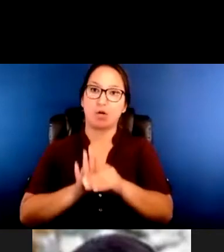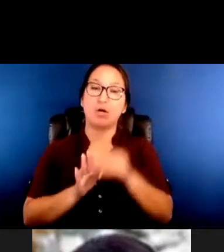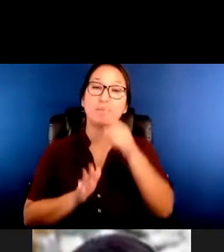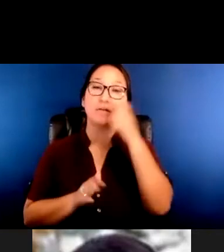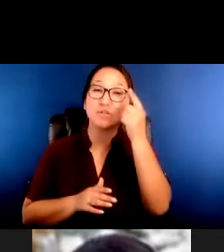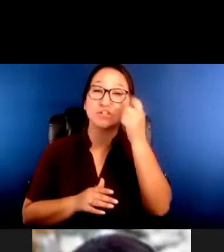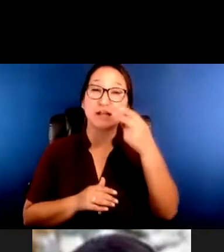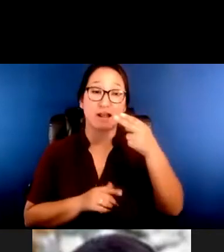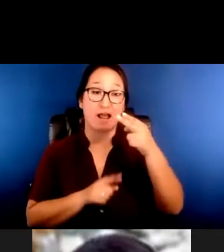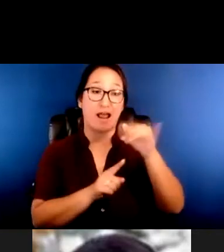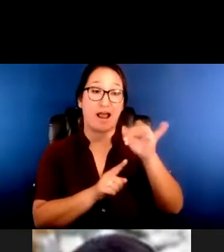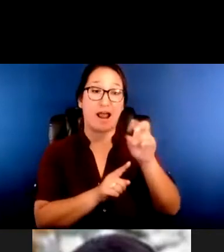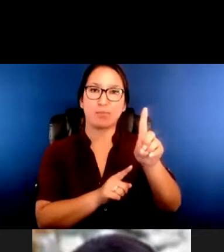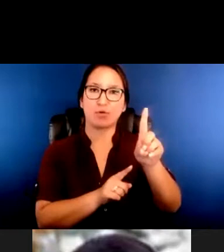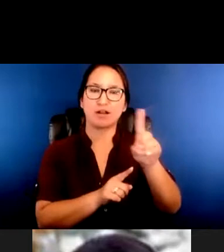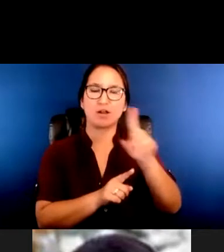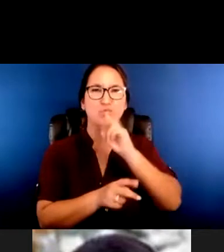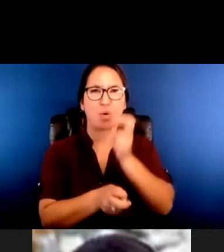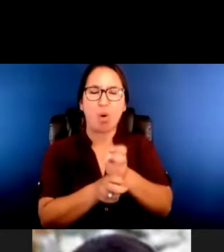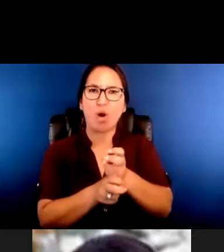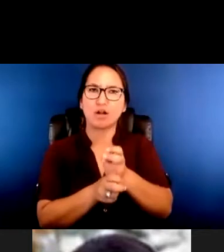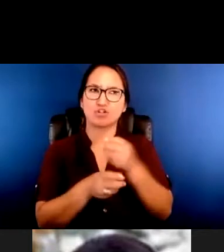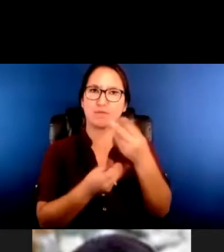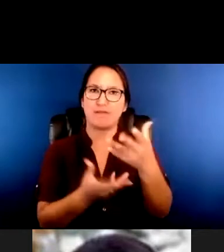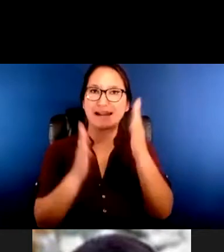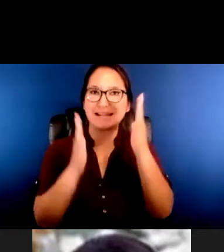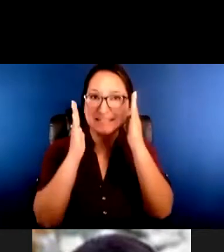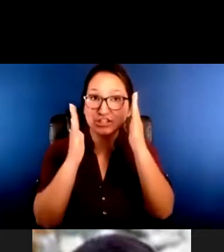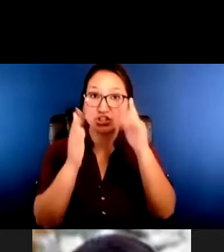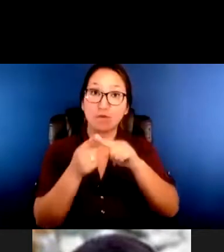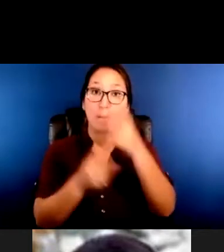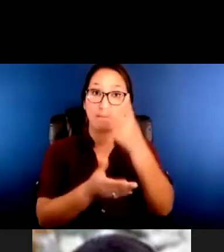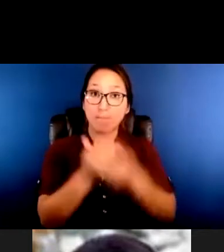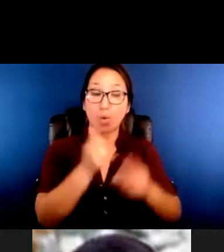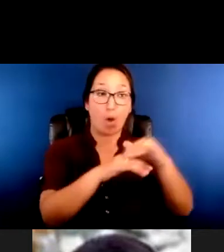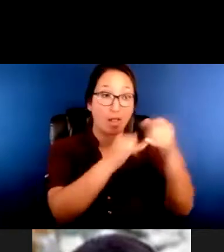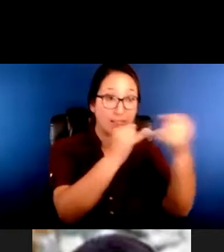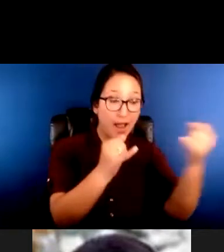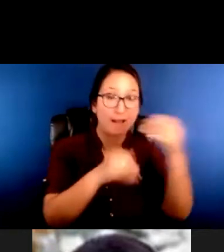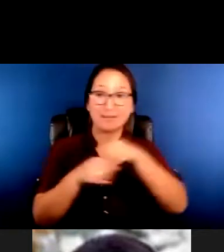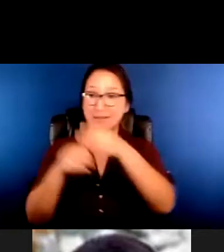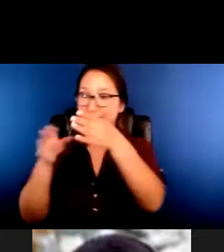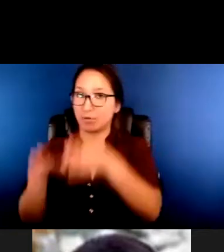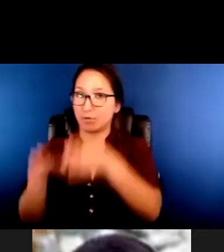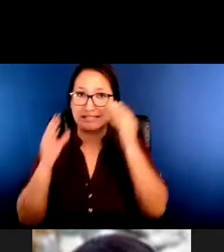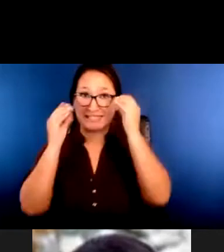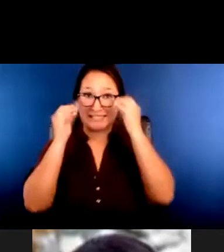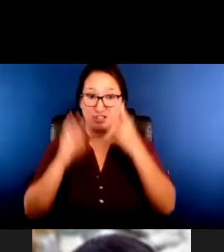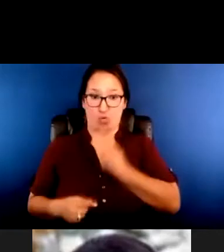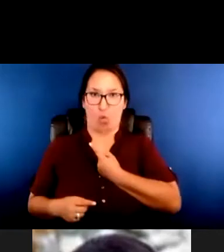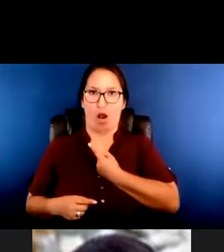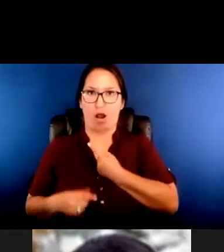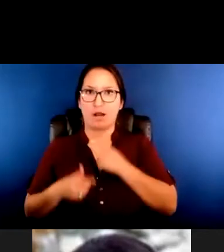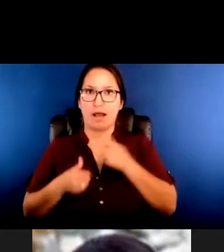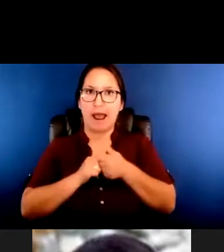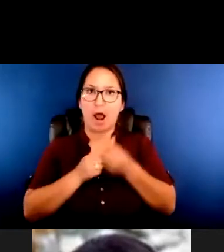give to two starkly different academic landscapes, online and in person. So we